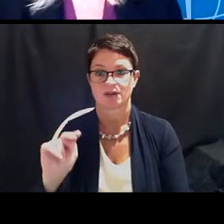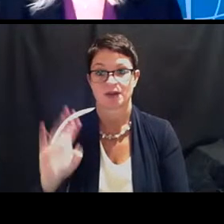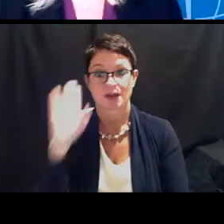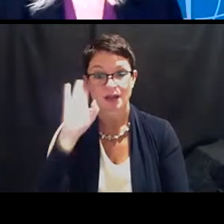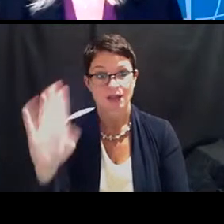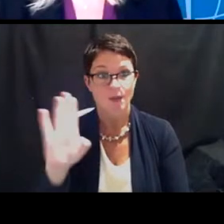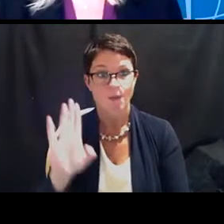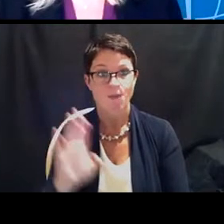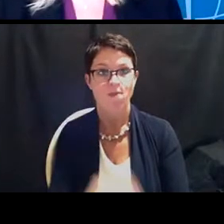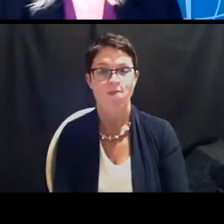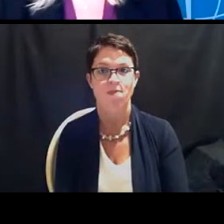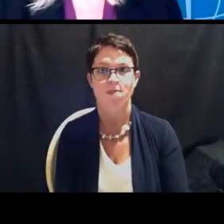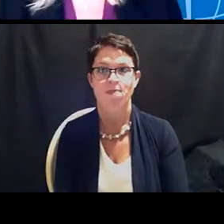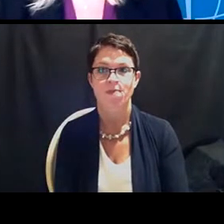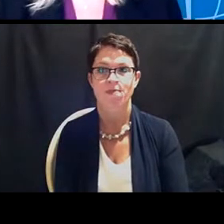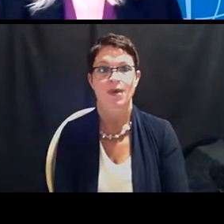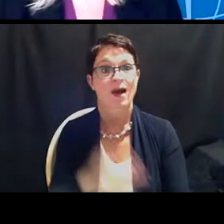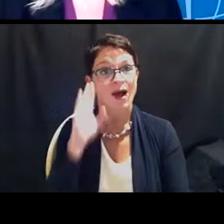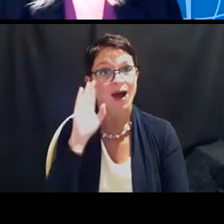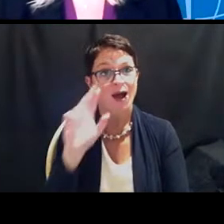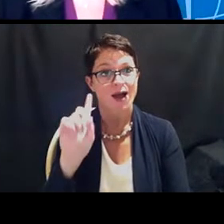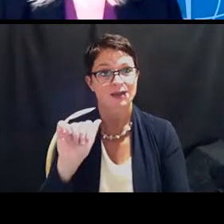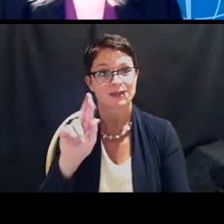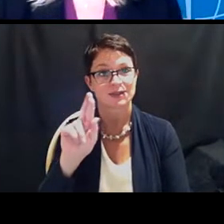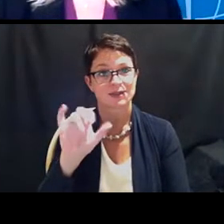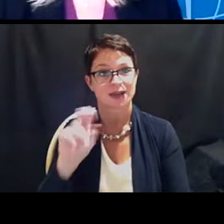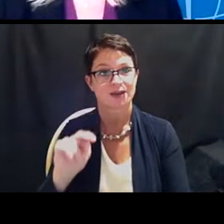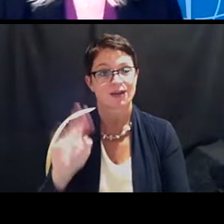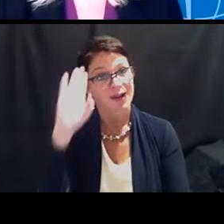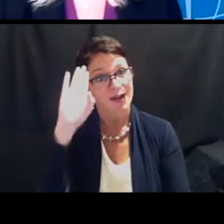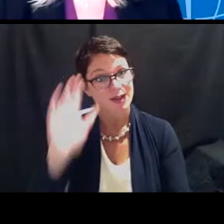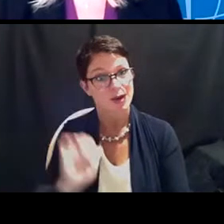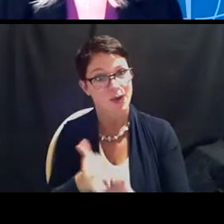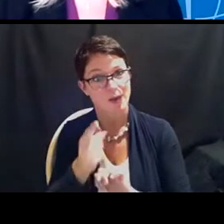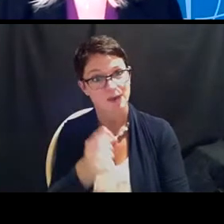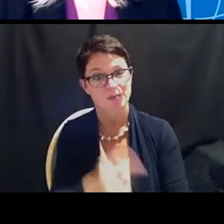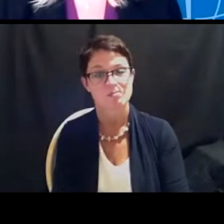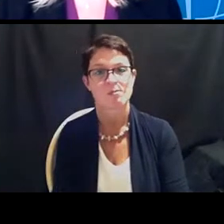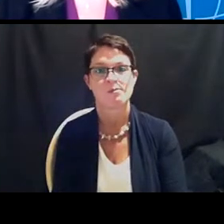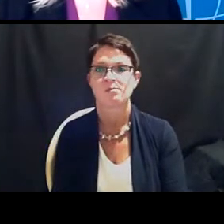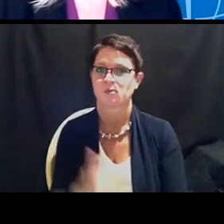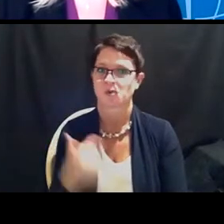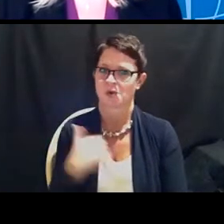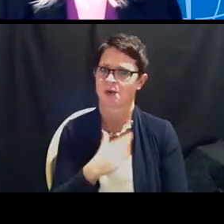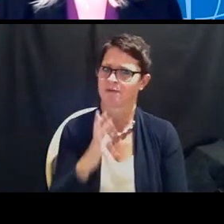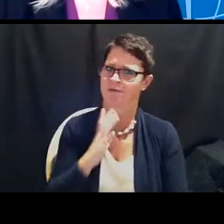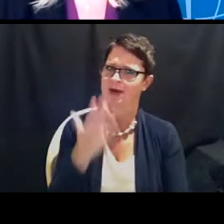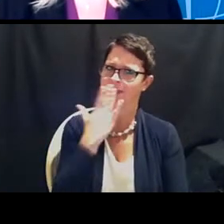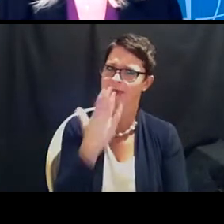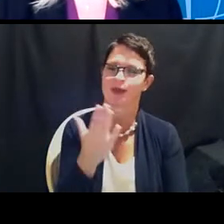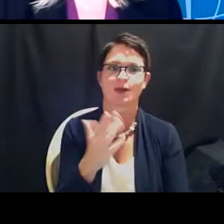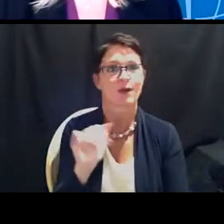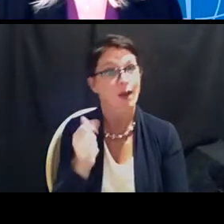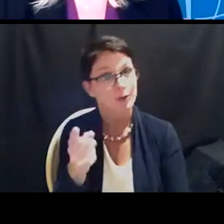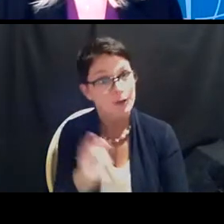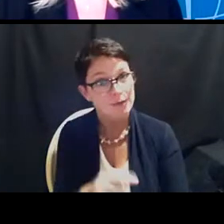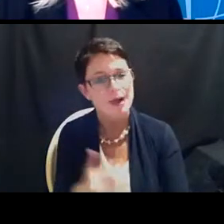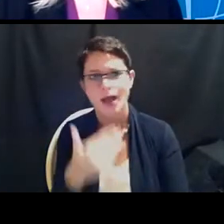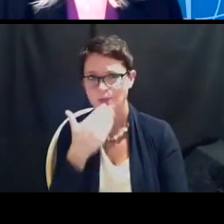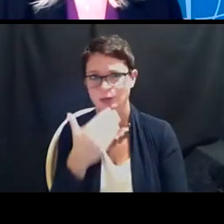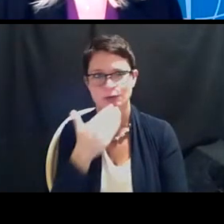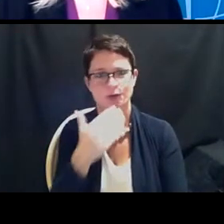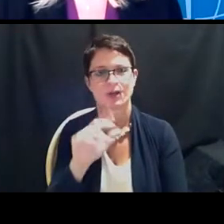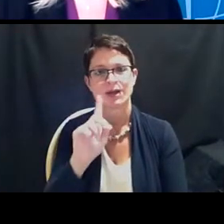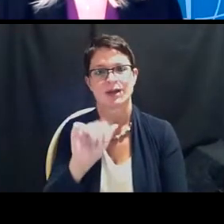Hello. Hello, Darren. Hello, how you doing tonight? We're doing fine. Thank you. How are you? I'm good. My